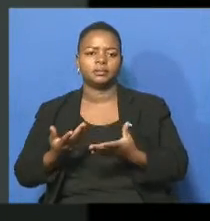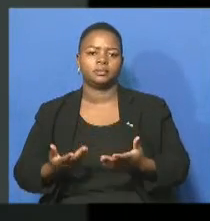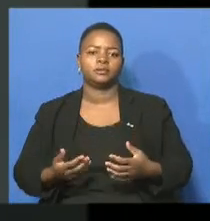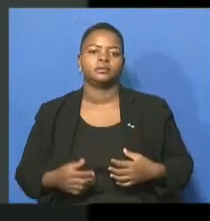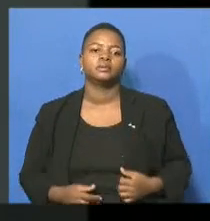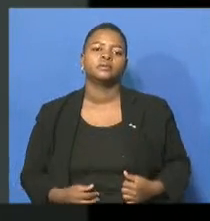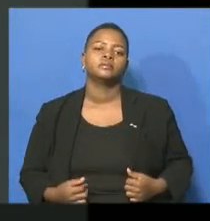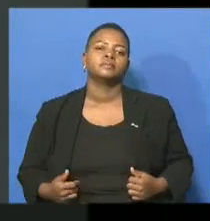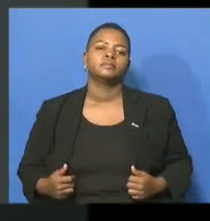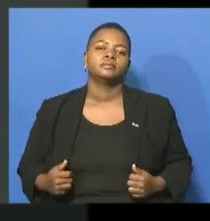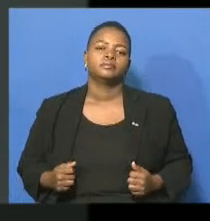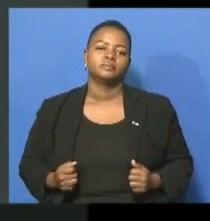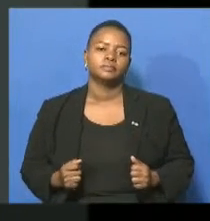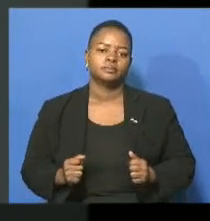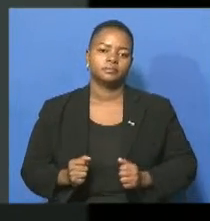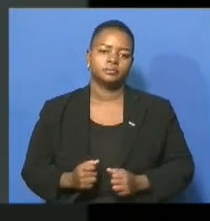again.